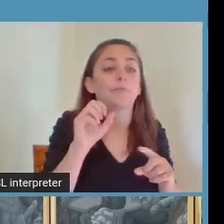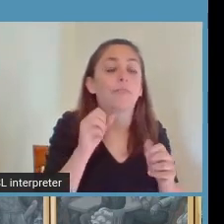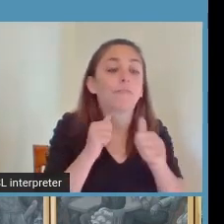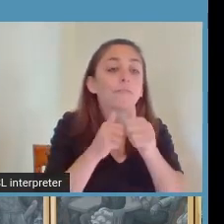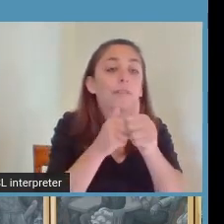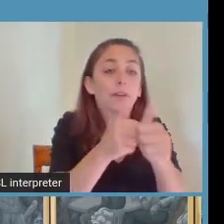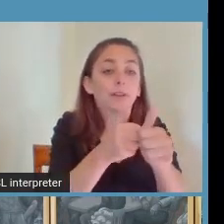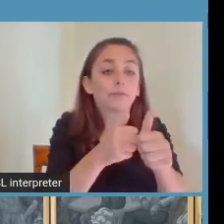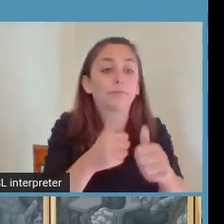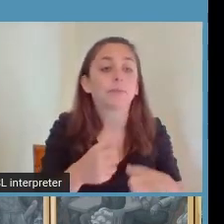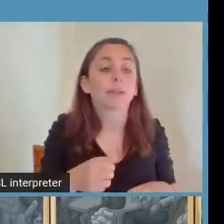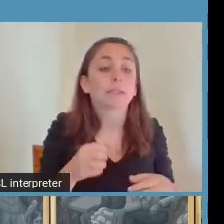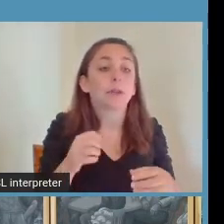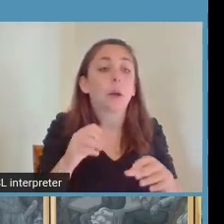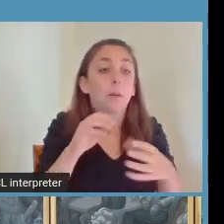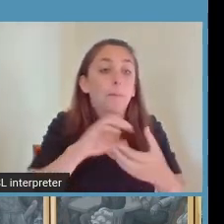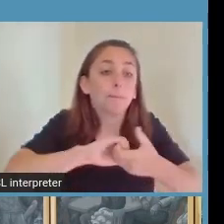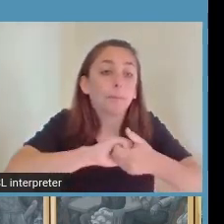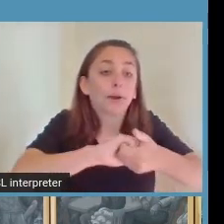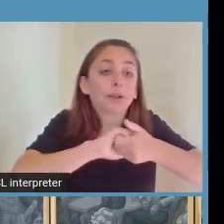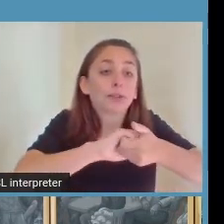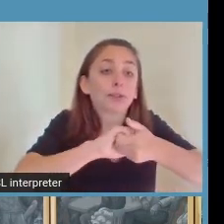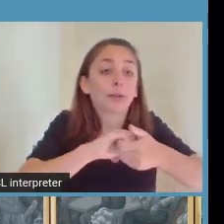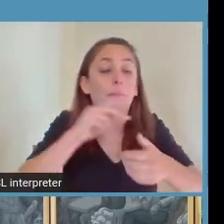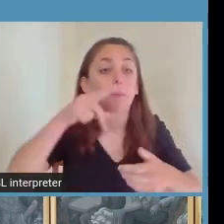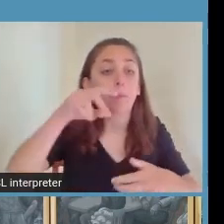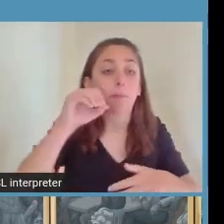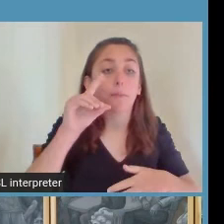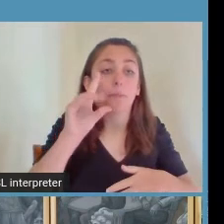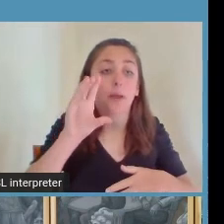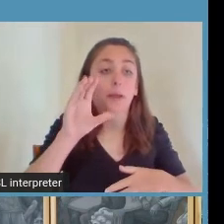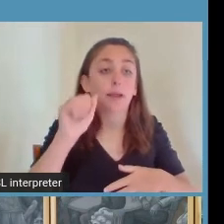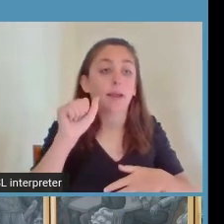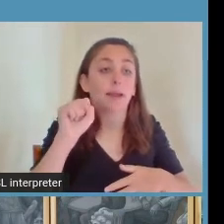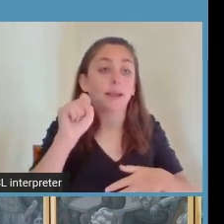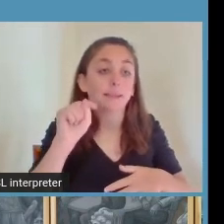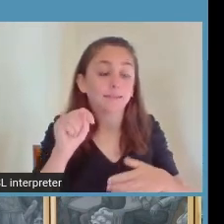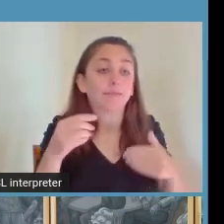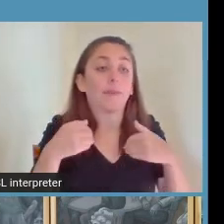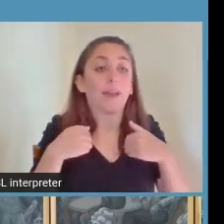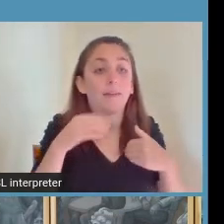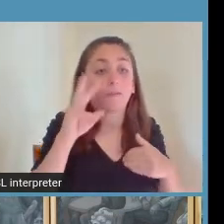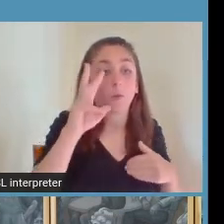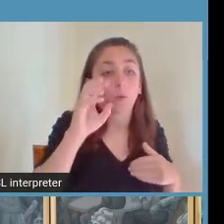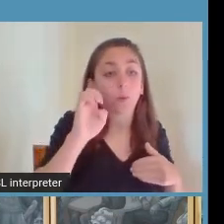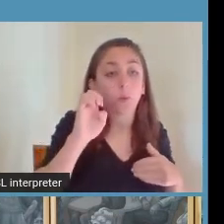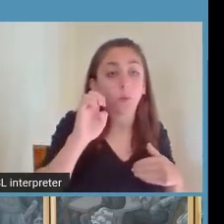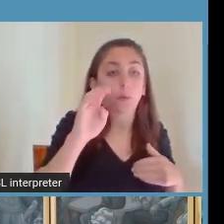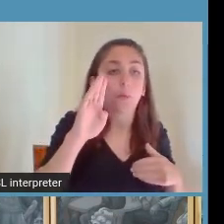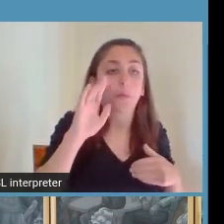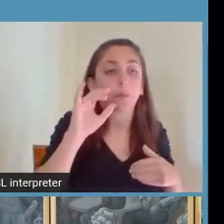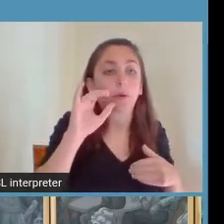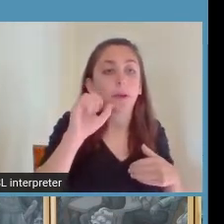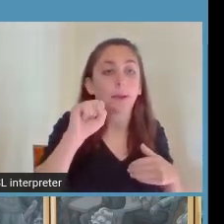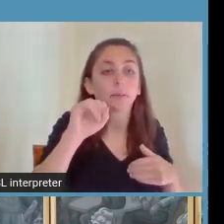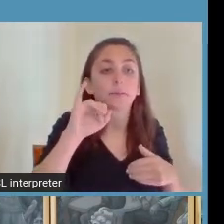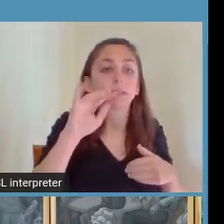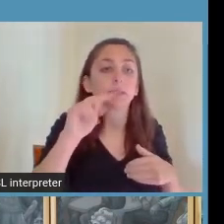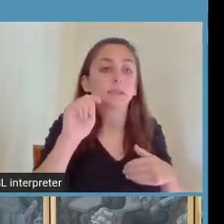it's a partnership podcast, it has its own website, although you can reach it from all of our presences on the